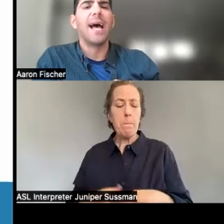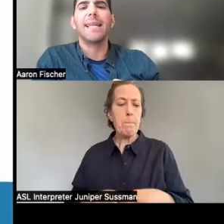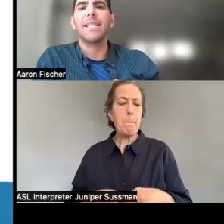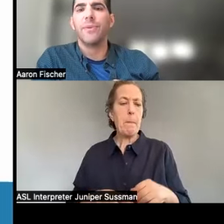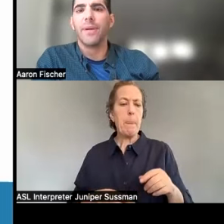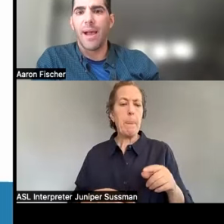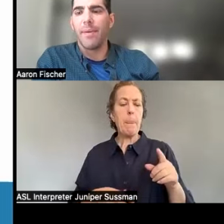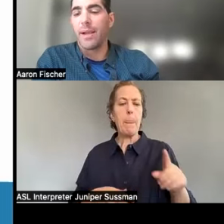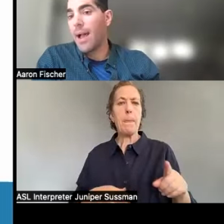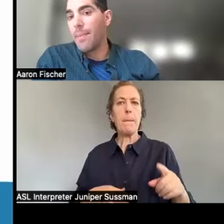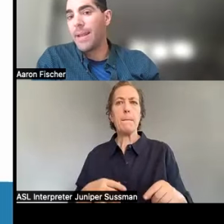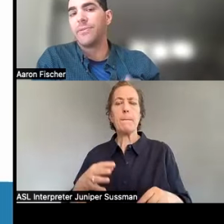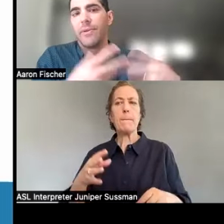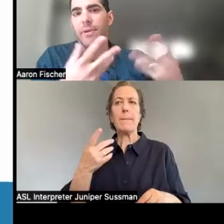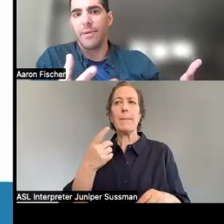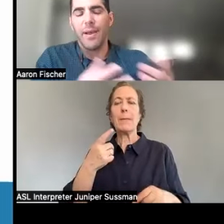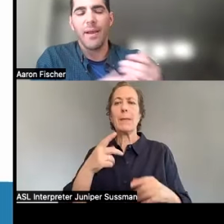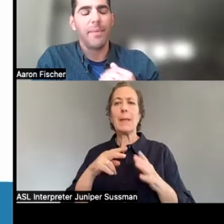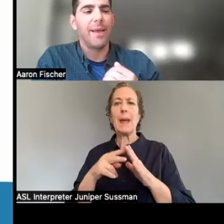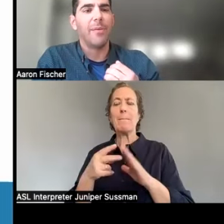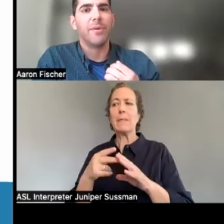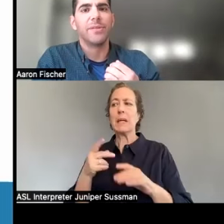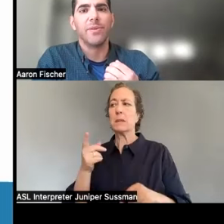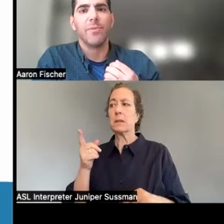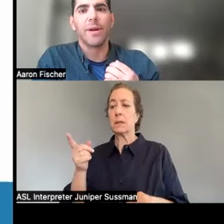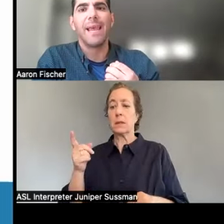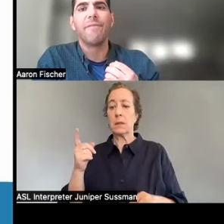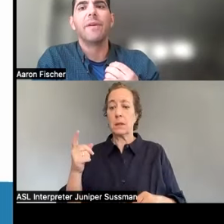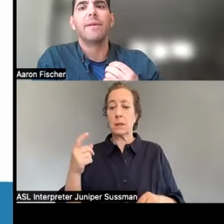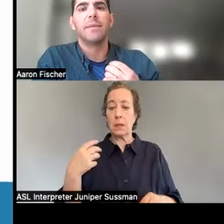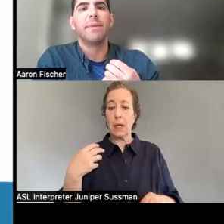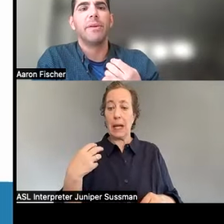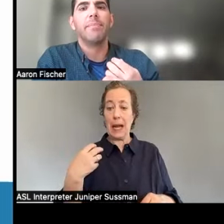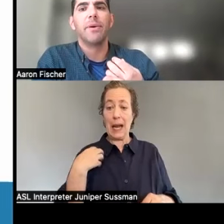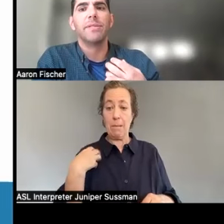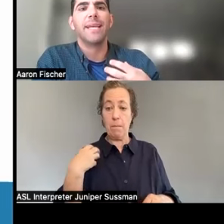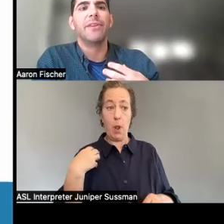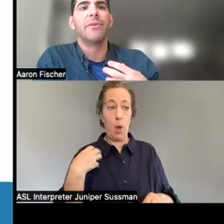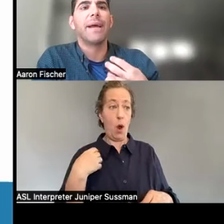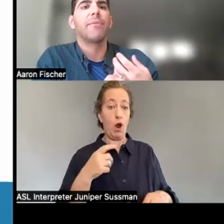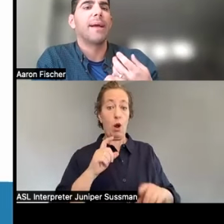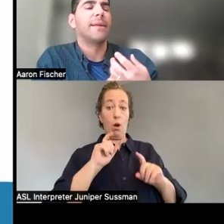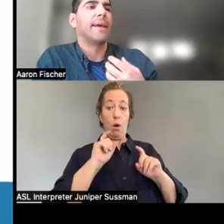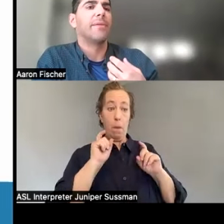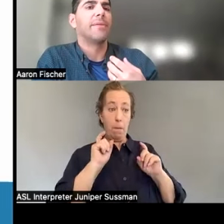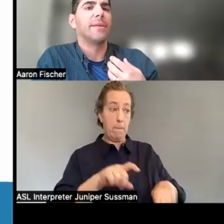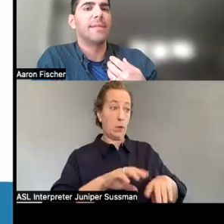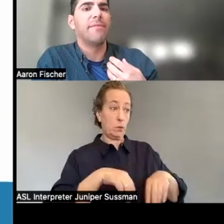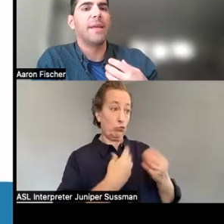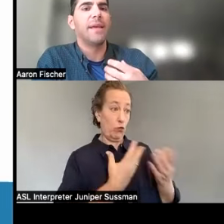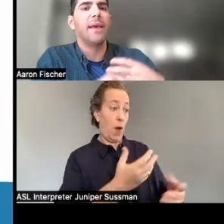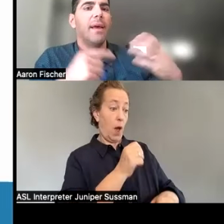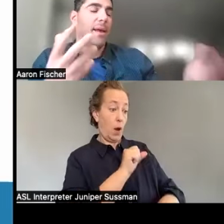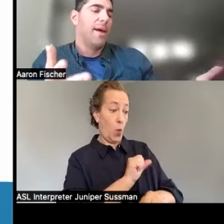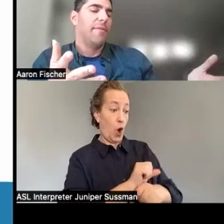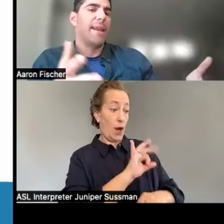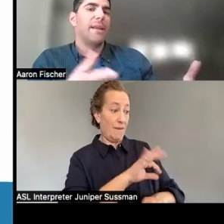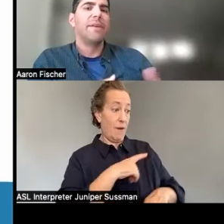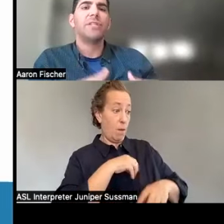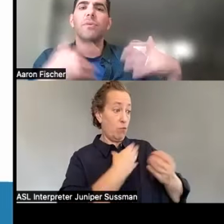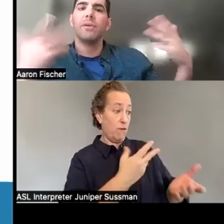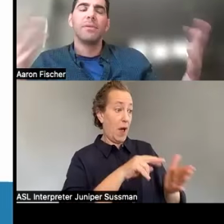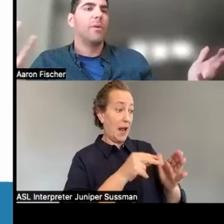does not need to accommodate or allow a person to work if their disability poses a direct threat to the health and safety